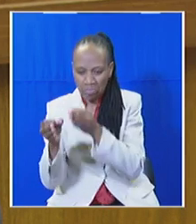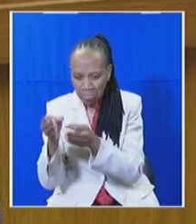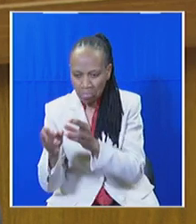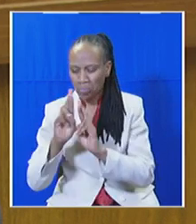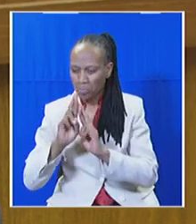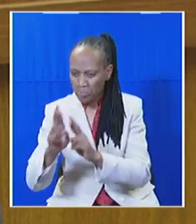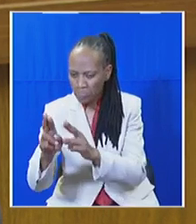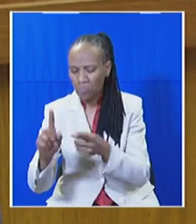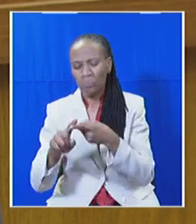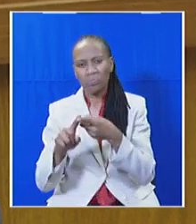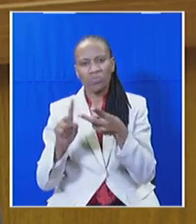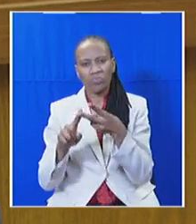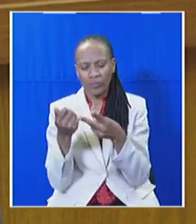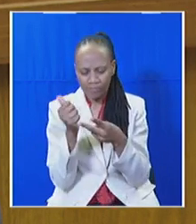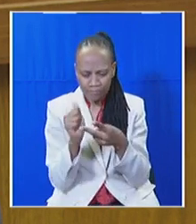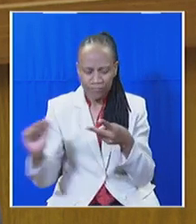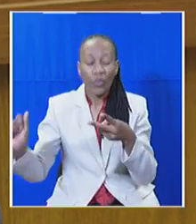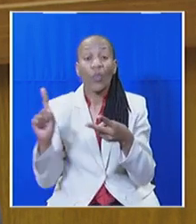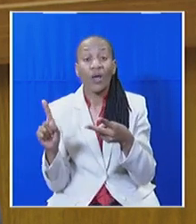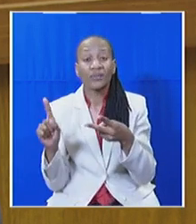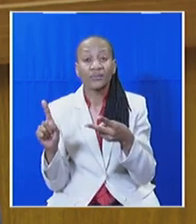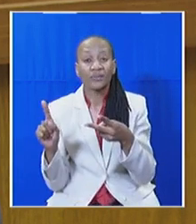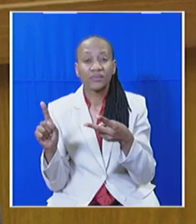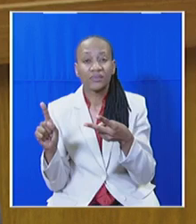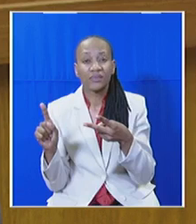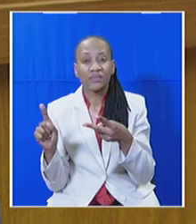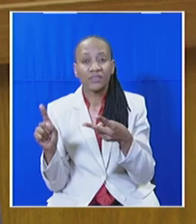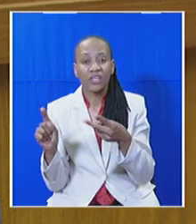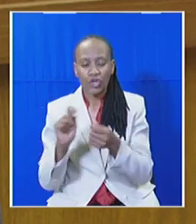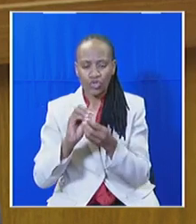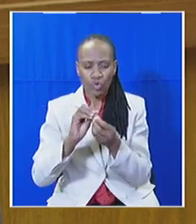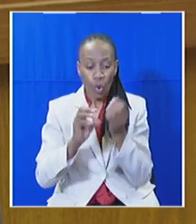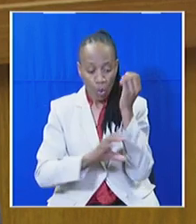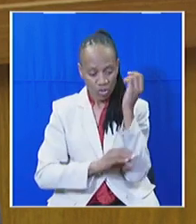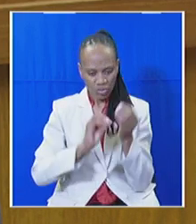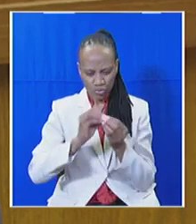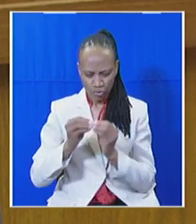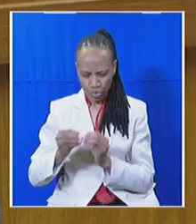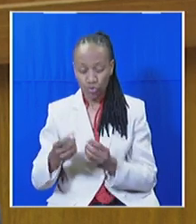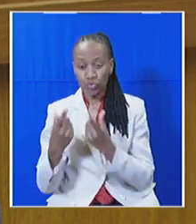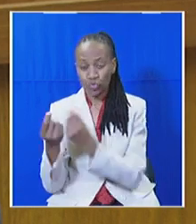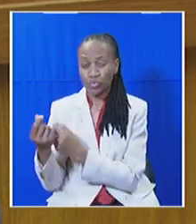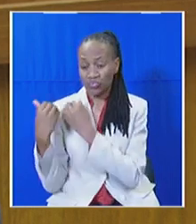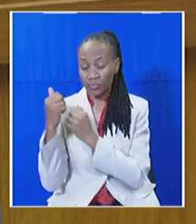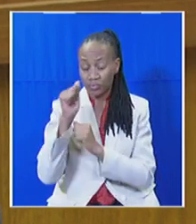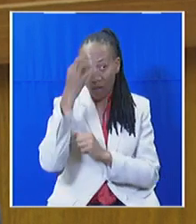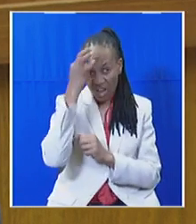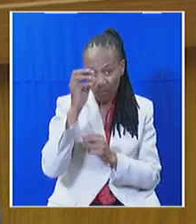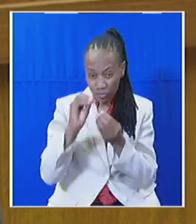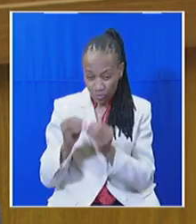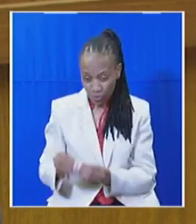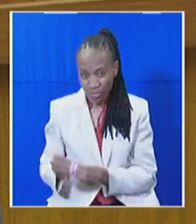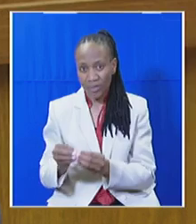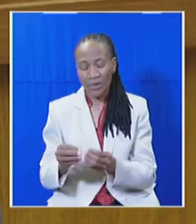accountability, rejection of unconstitutional changes of government, the promotion of